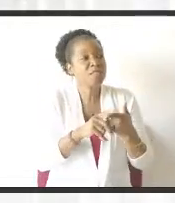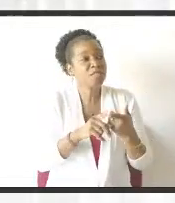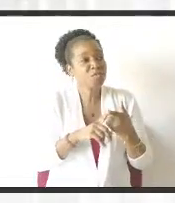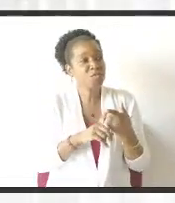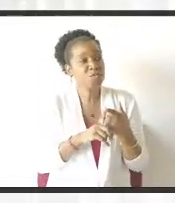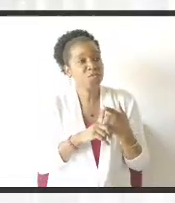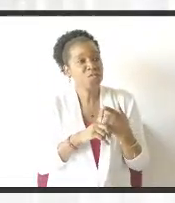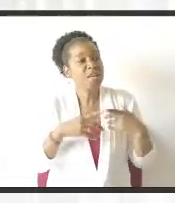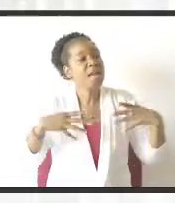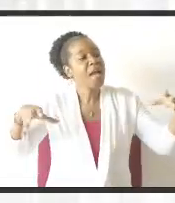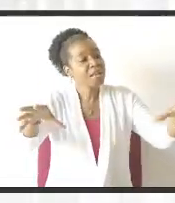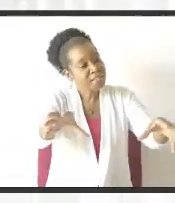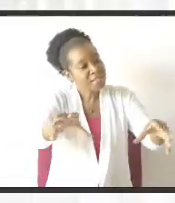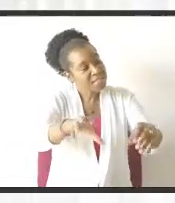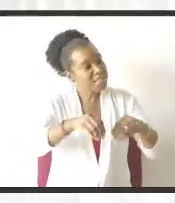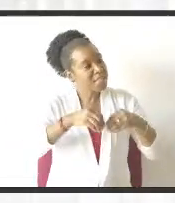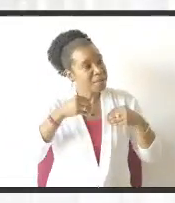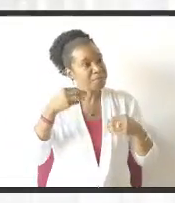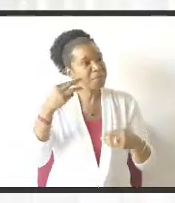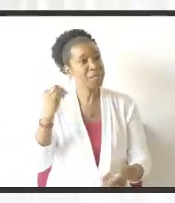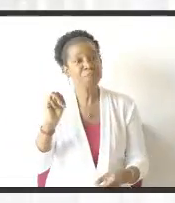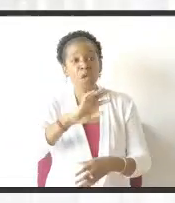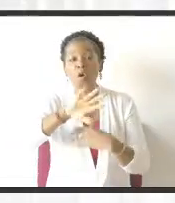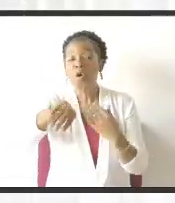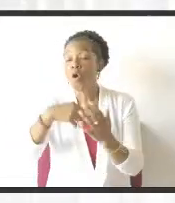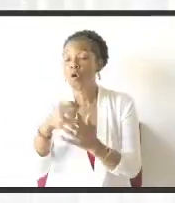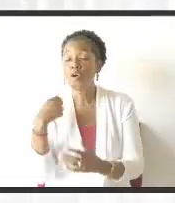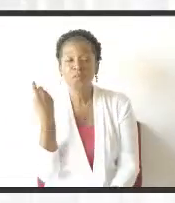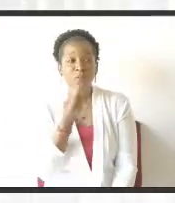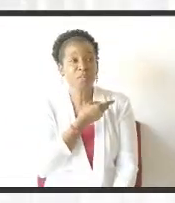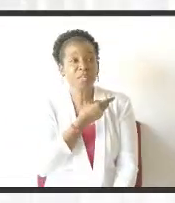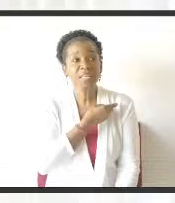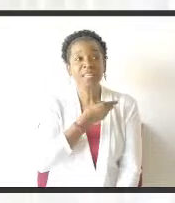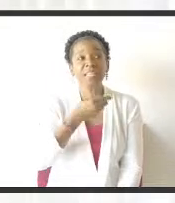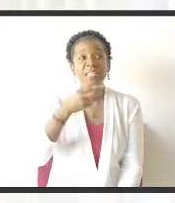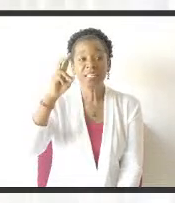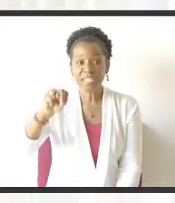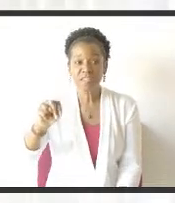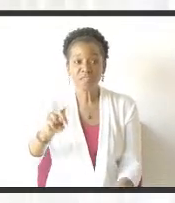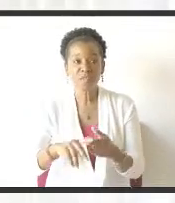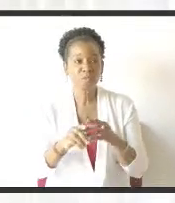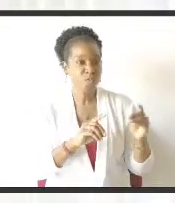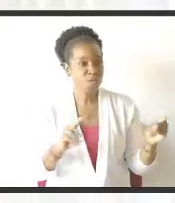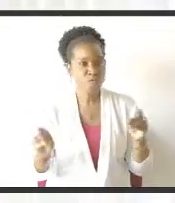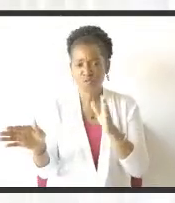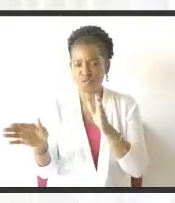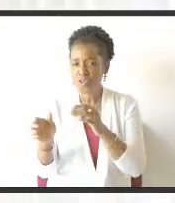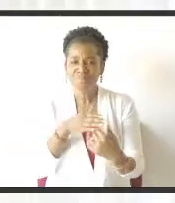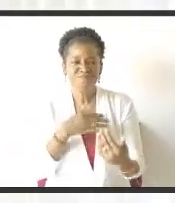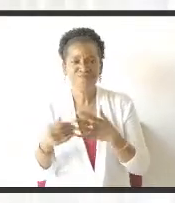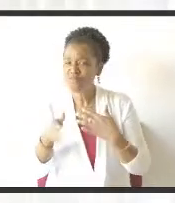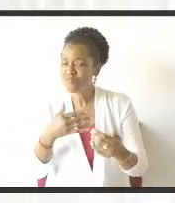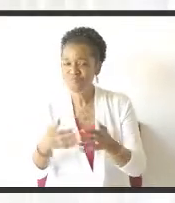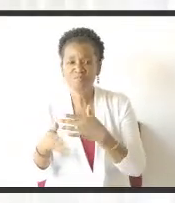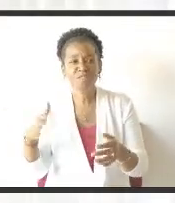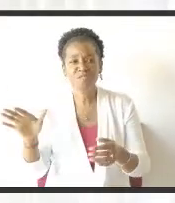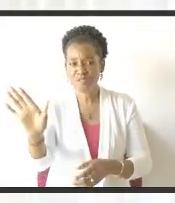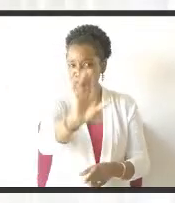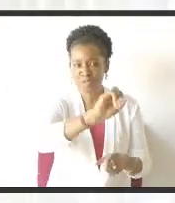name. So all you need to do right now, you know, I don't care who you are, what your situation is to acknowledge your